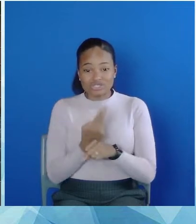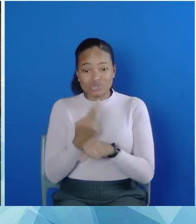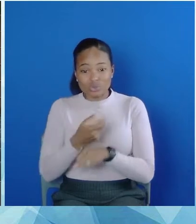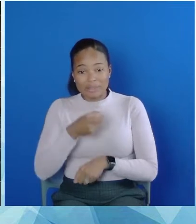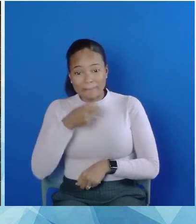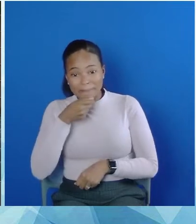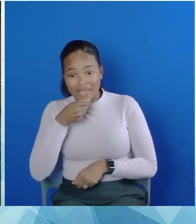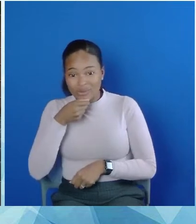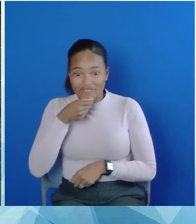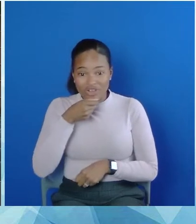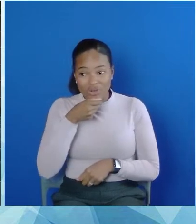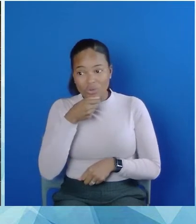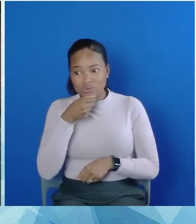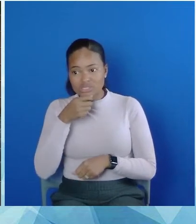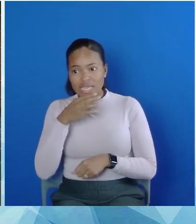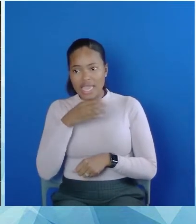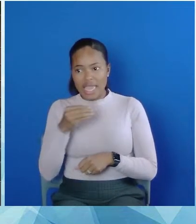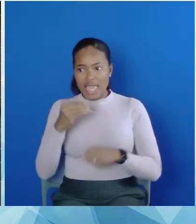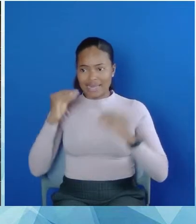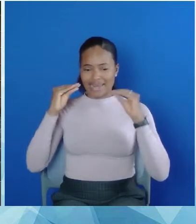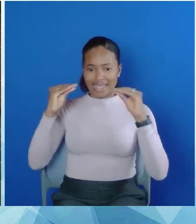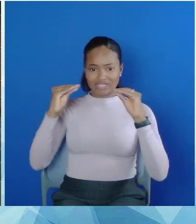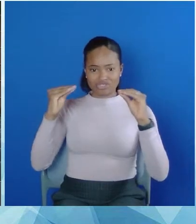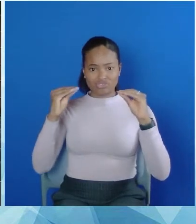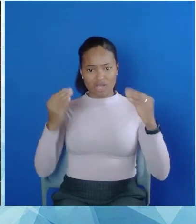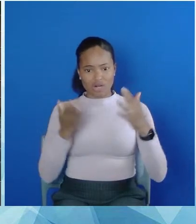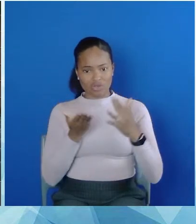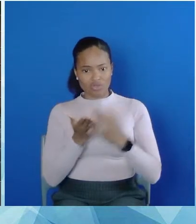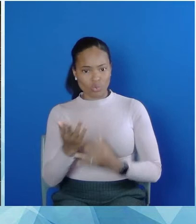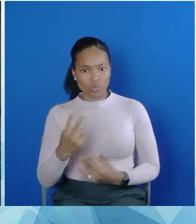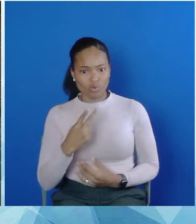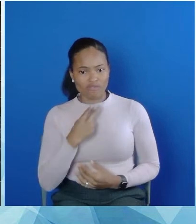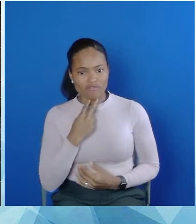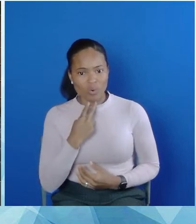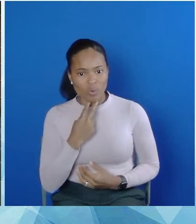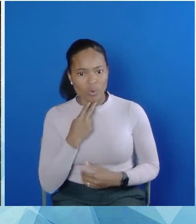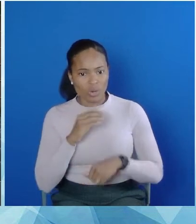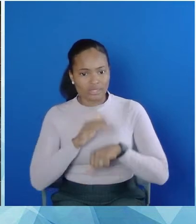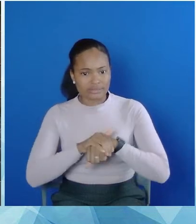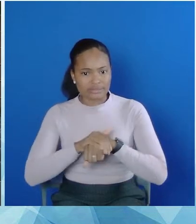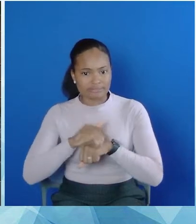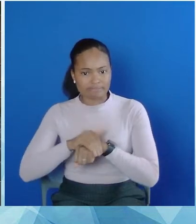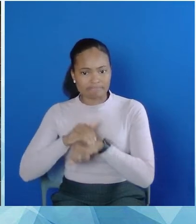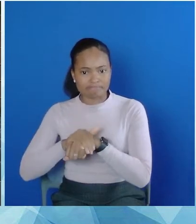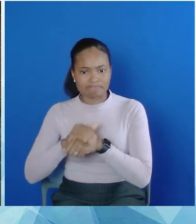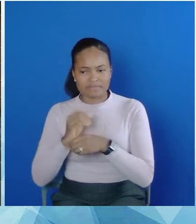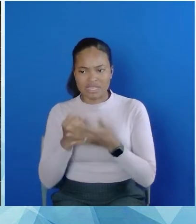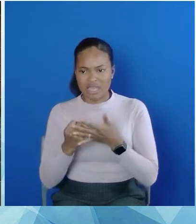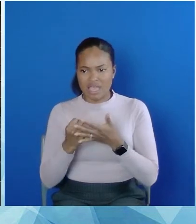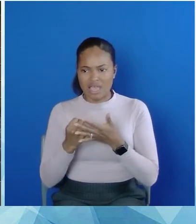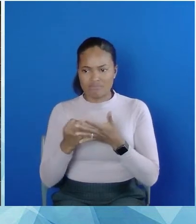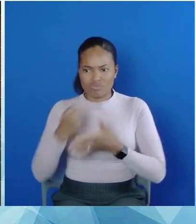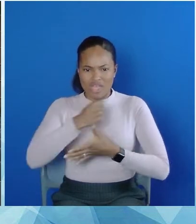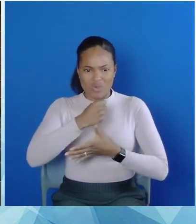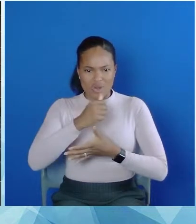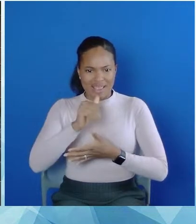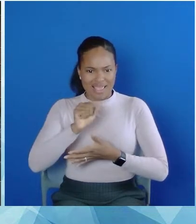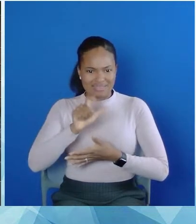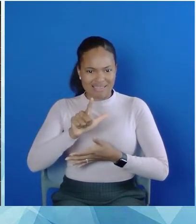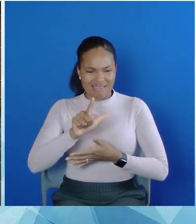instruct us using their voices. ASL wasn't a priority. How did that impact our language development?